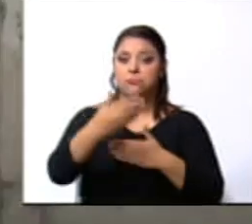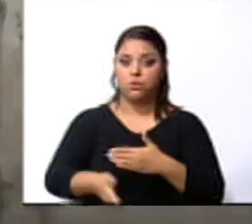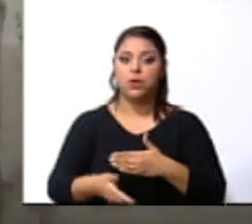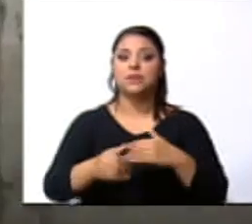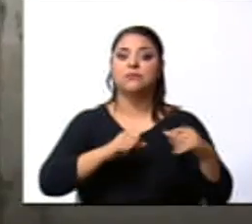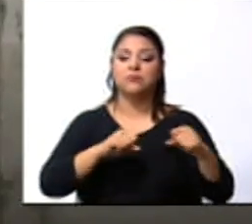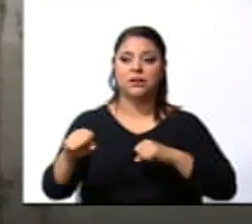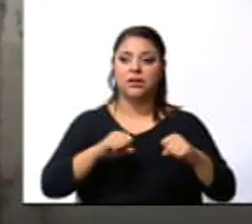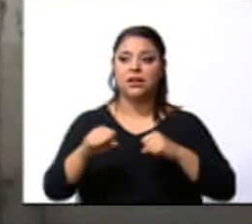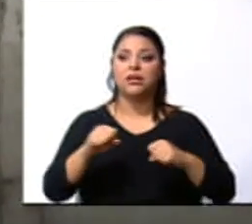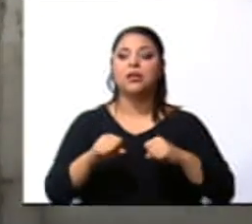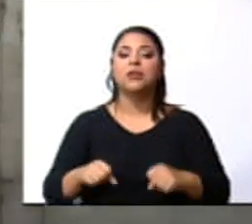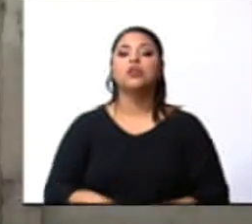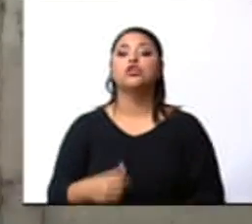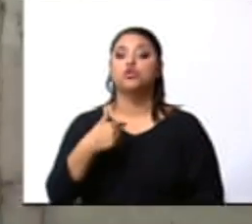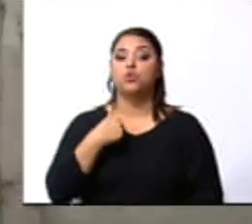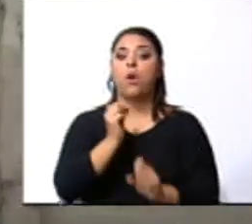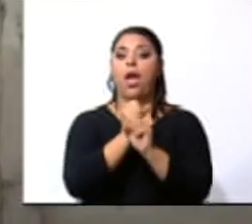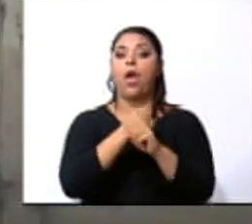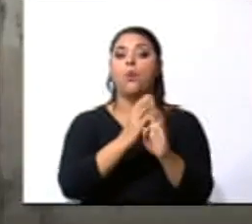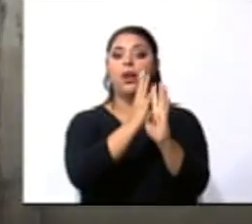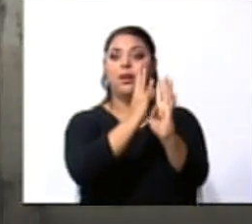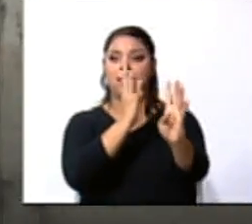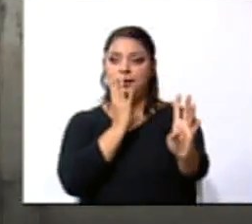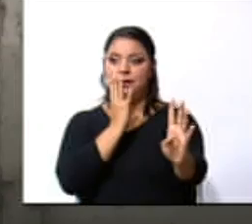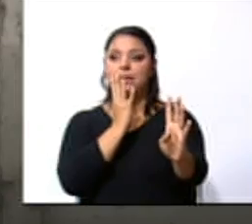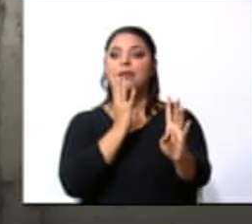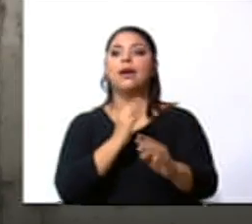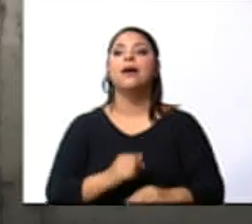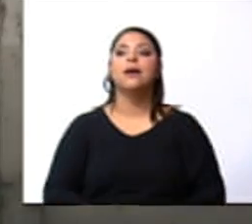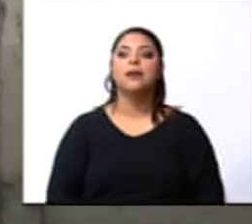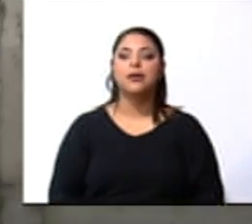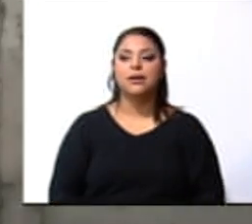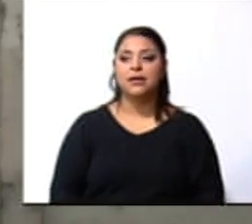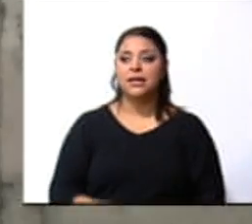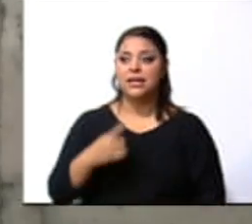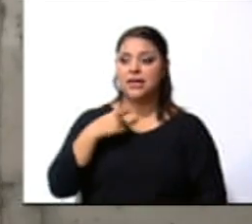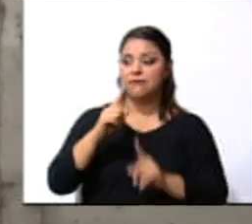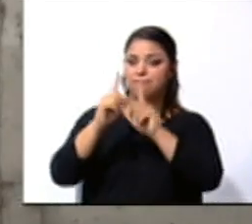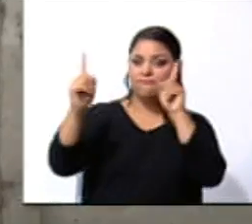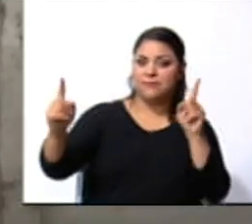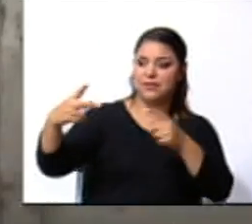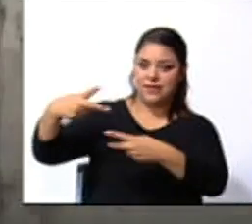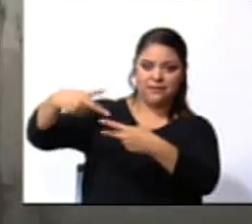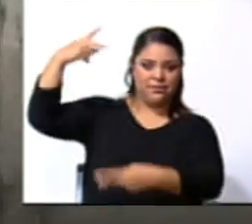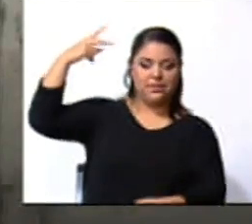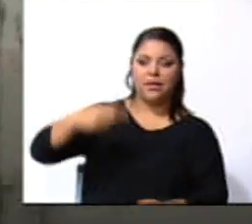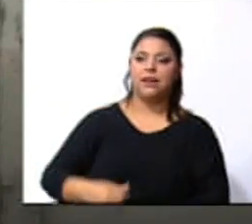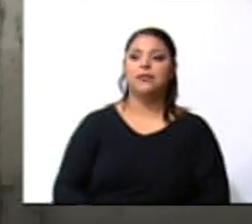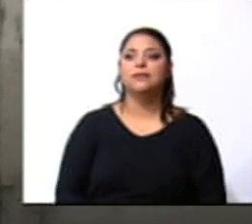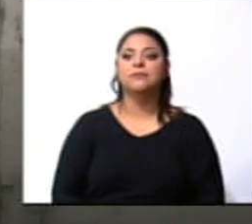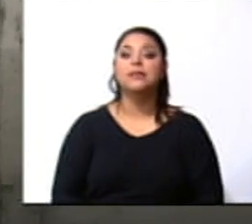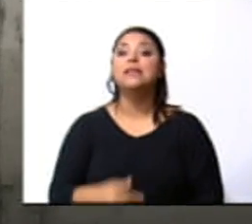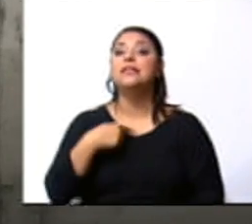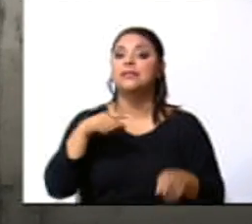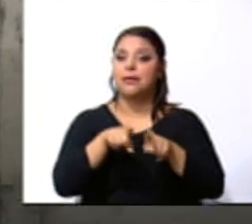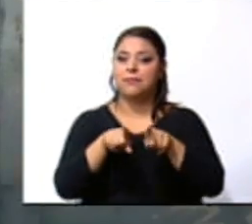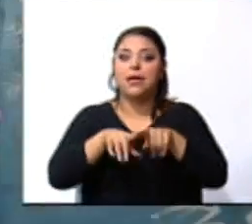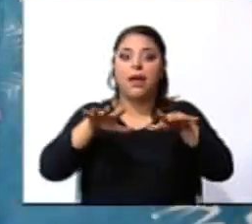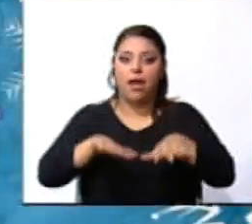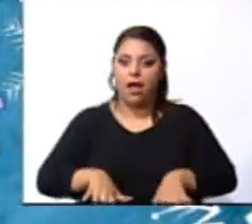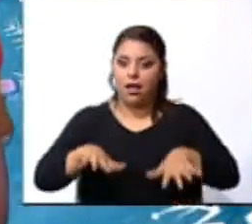I made a line and didn't stand near the window. Finally, I was calm.